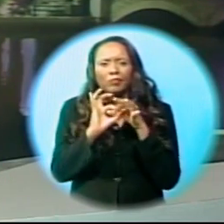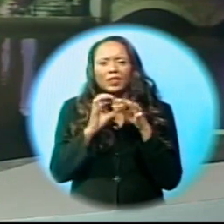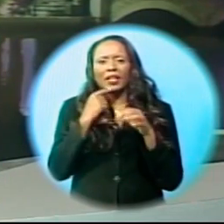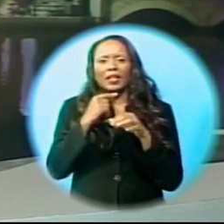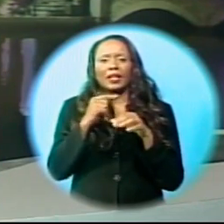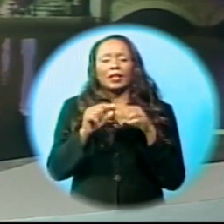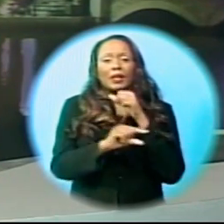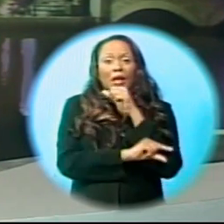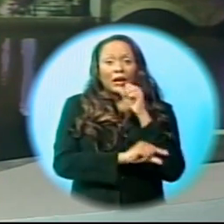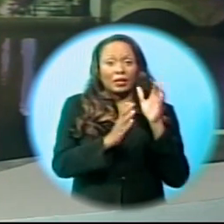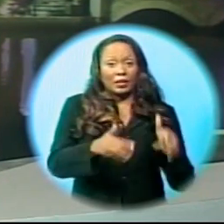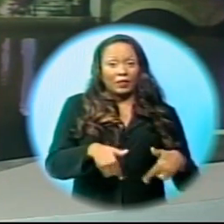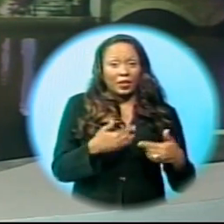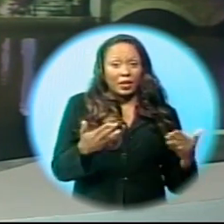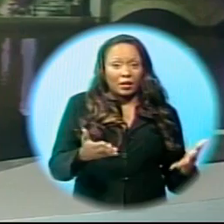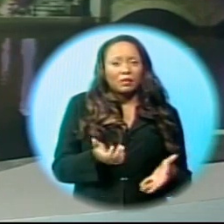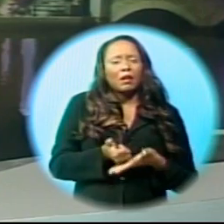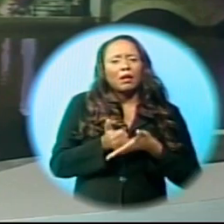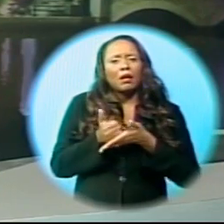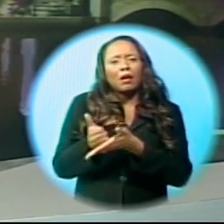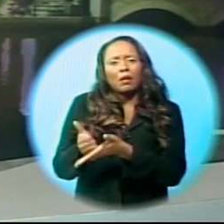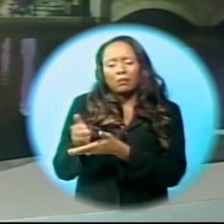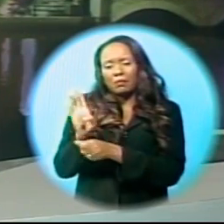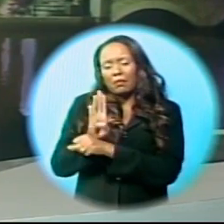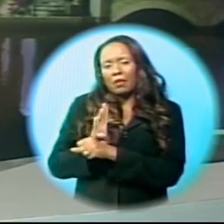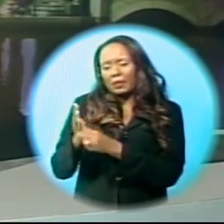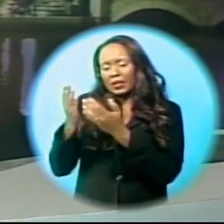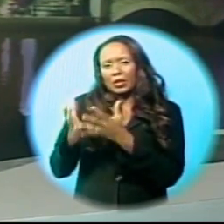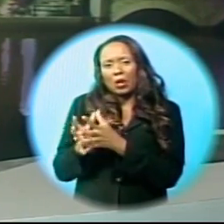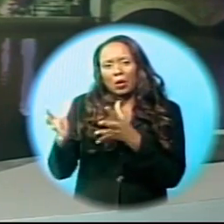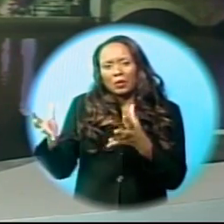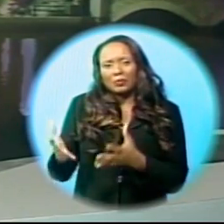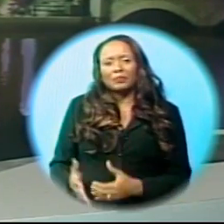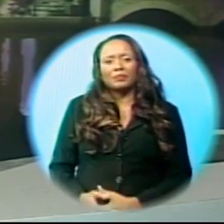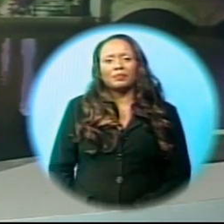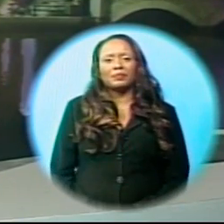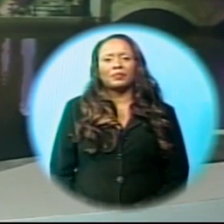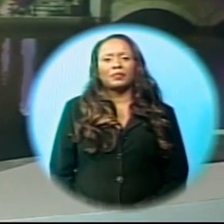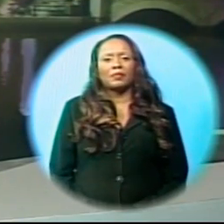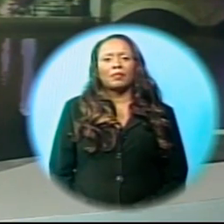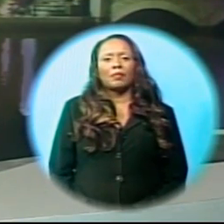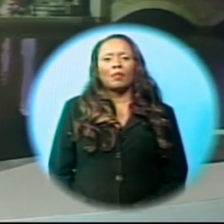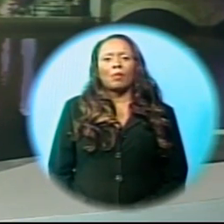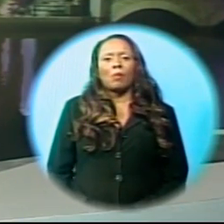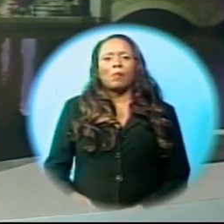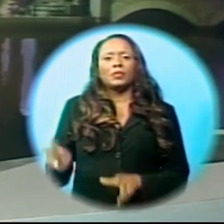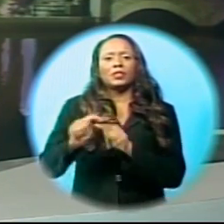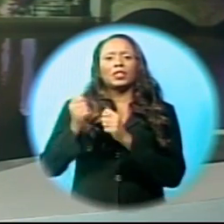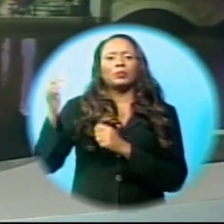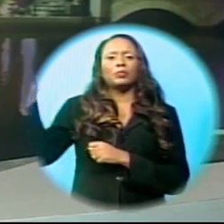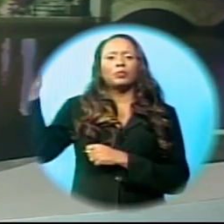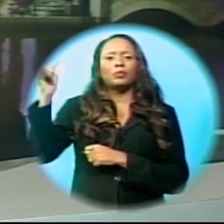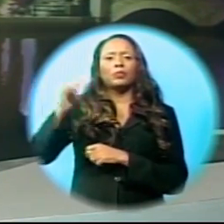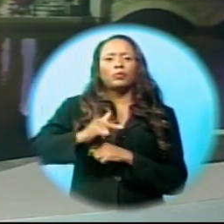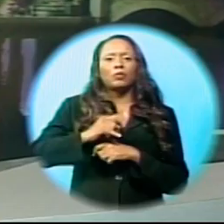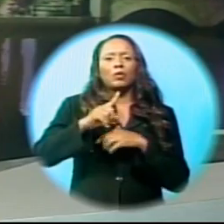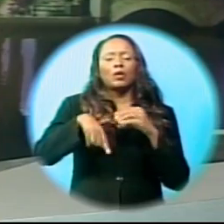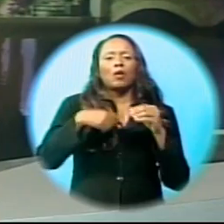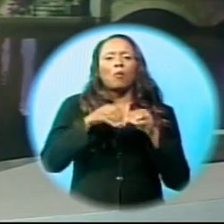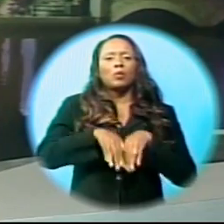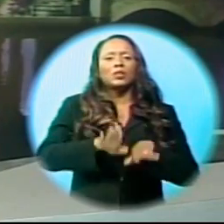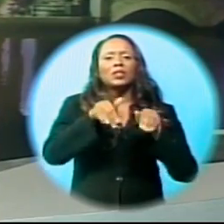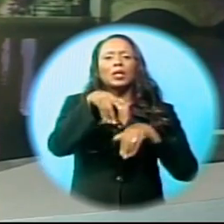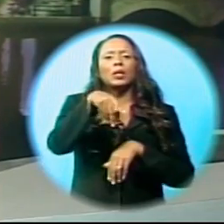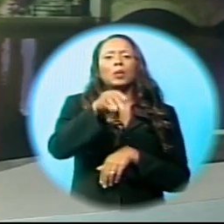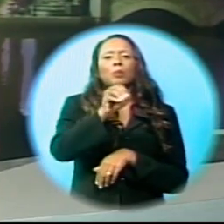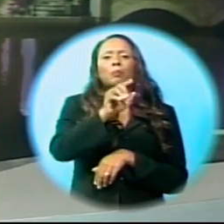here have contributed in many ways to their host country. Well, a traveling team exploring ocean pollution has made a stop right